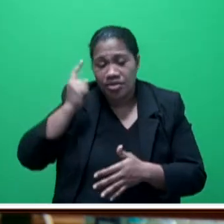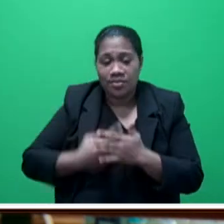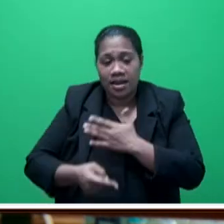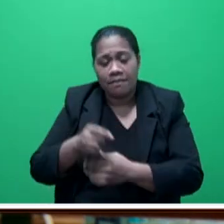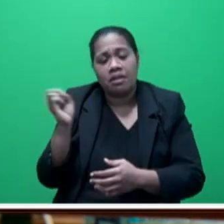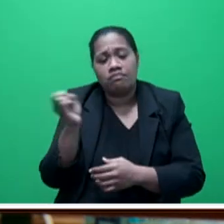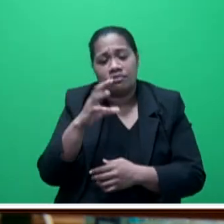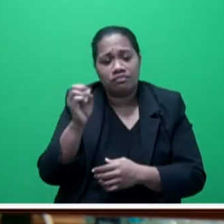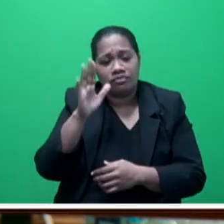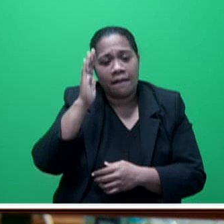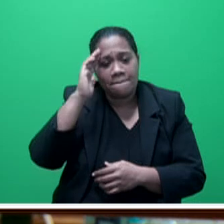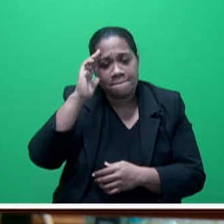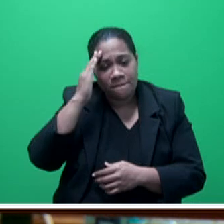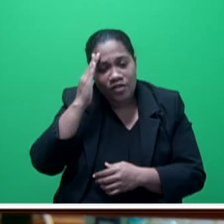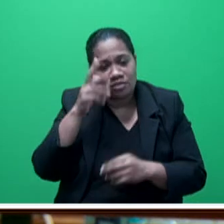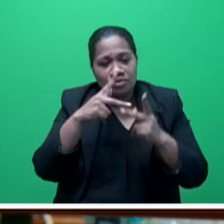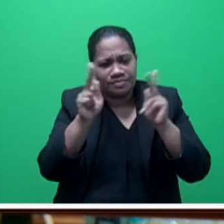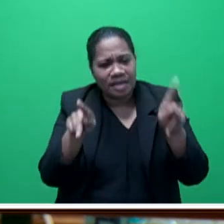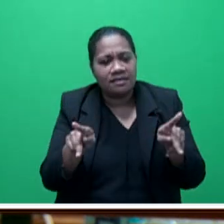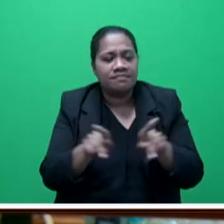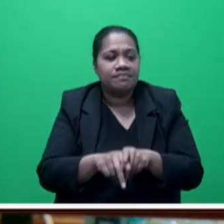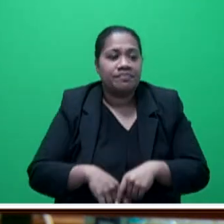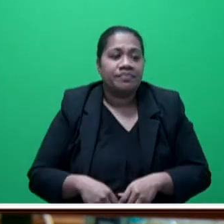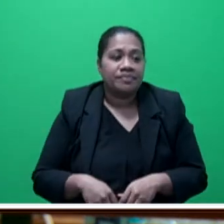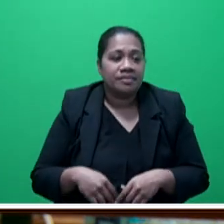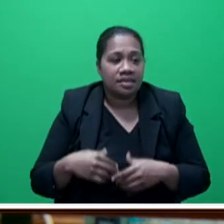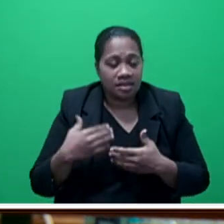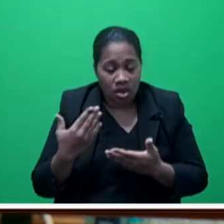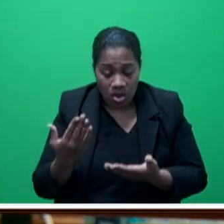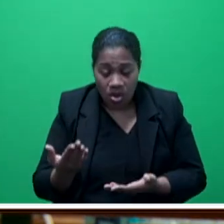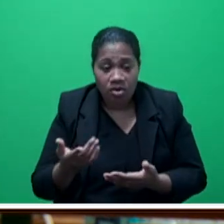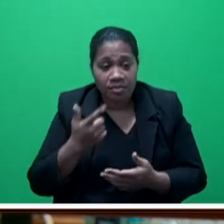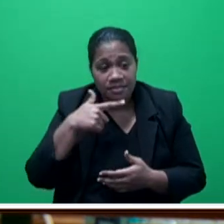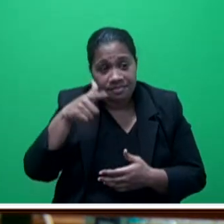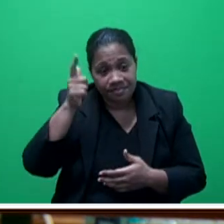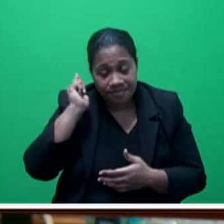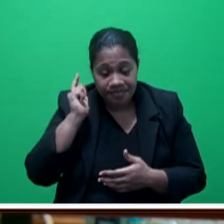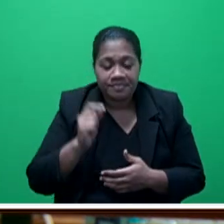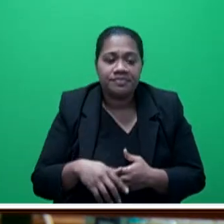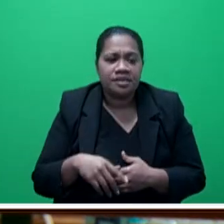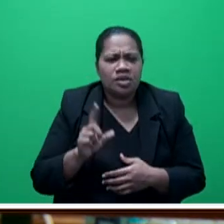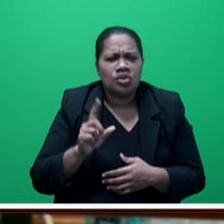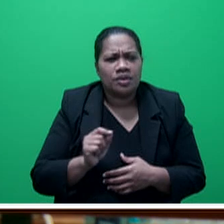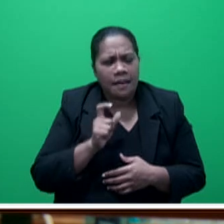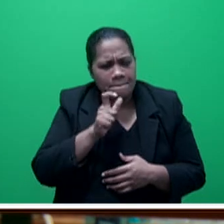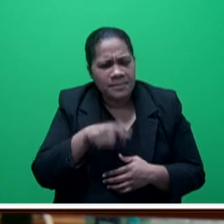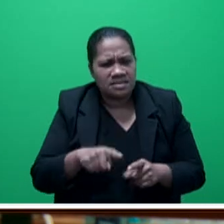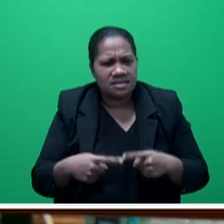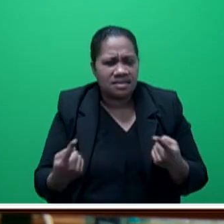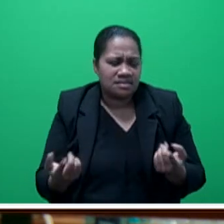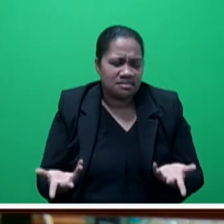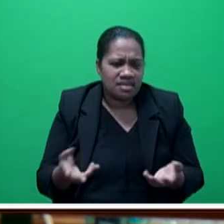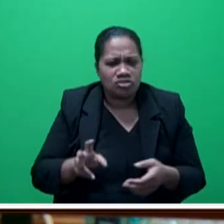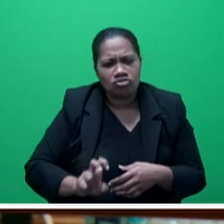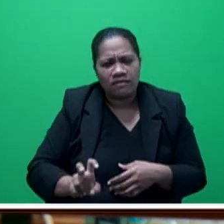page. Honourable Speaker said Honourable Lenona spent COVID-19 doing personal things with her family, and there